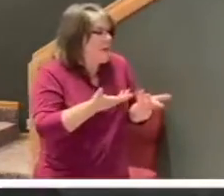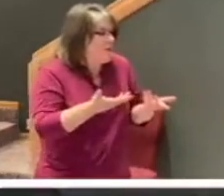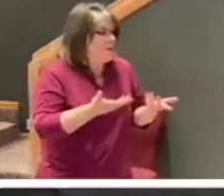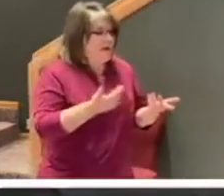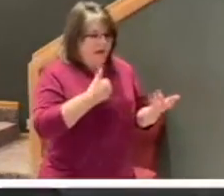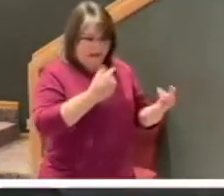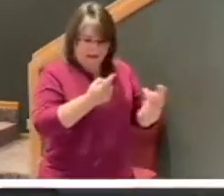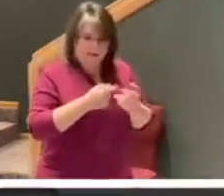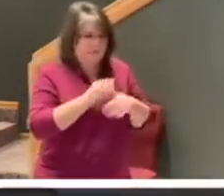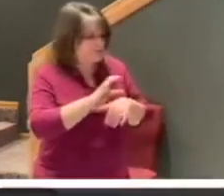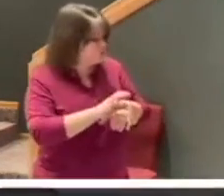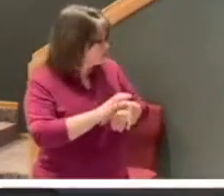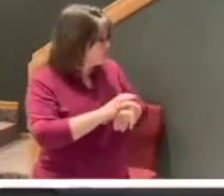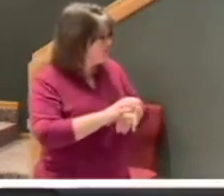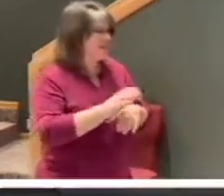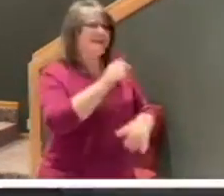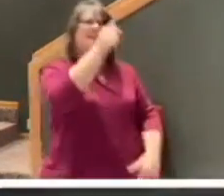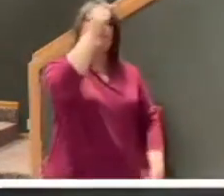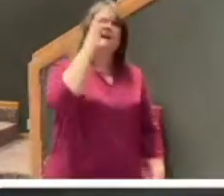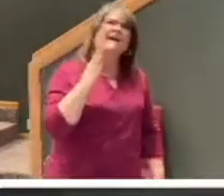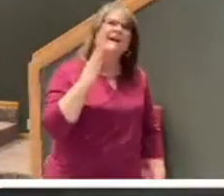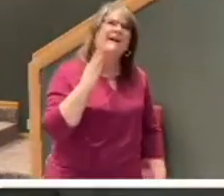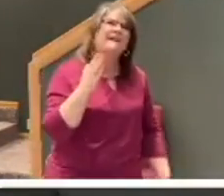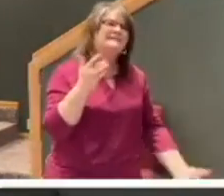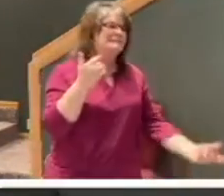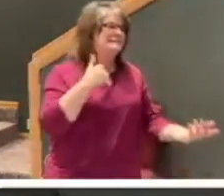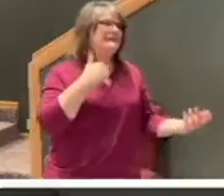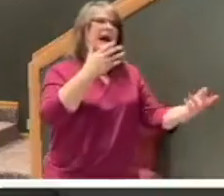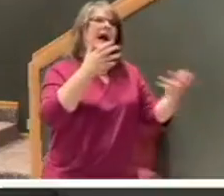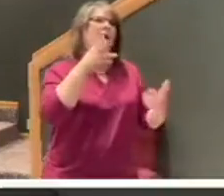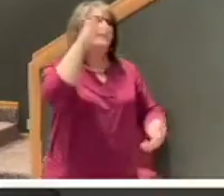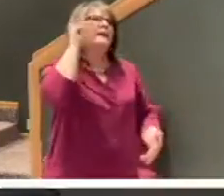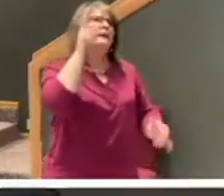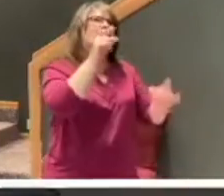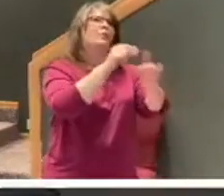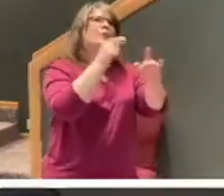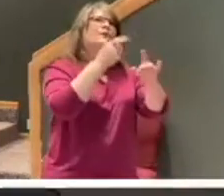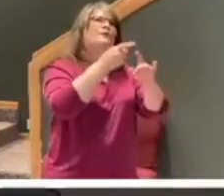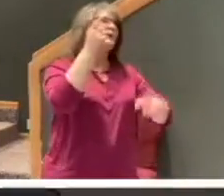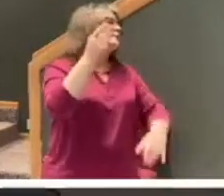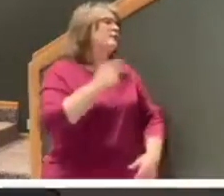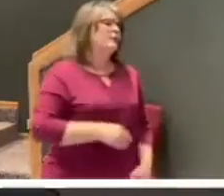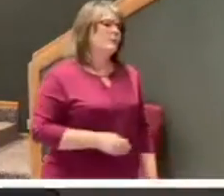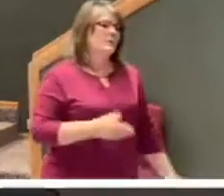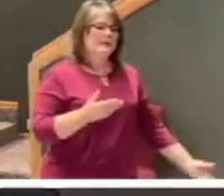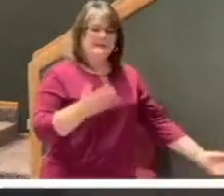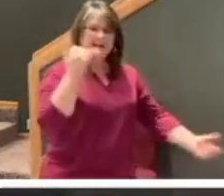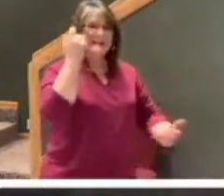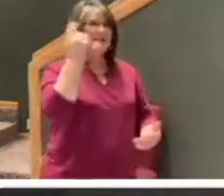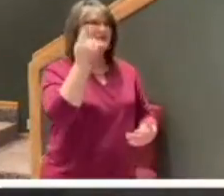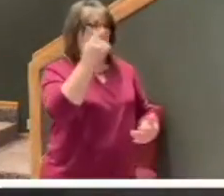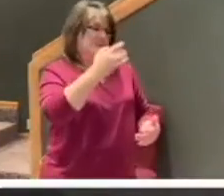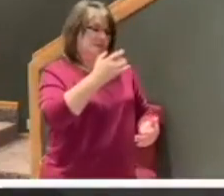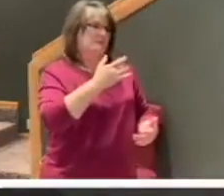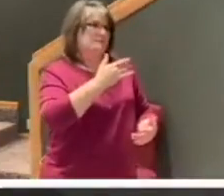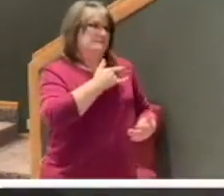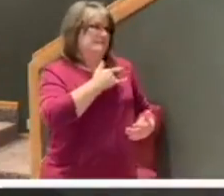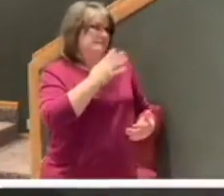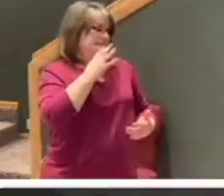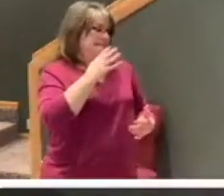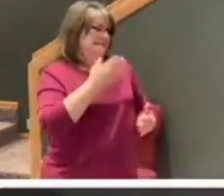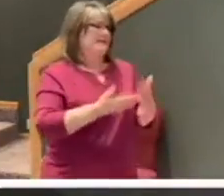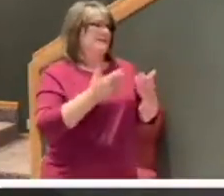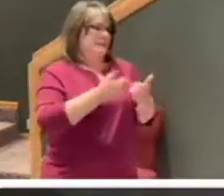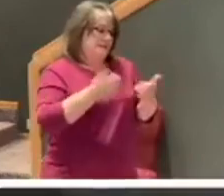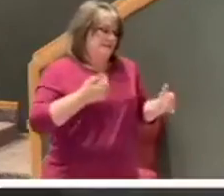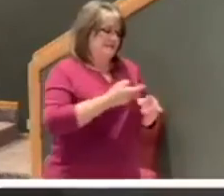That's how I come to church. Like, God, I just want to hear a word from you. Even if it's something you speak that might be something separate